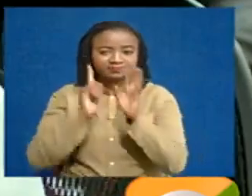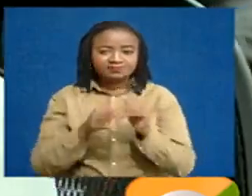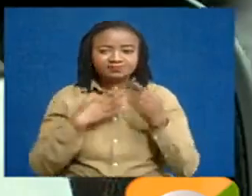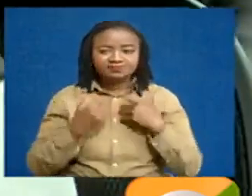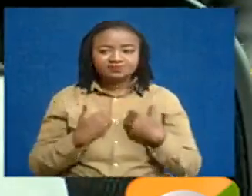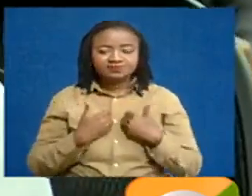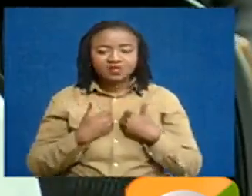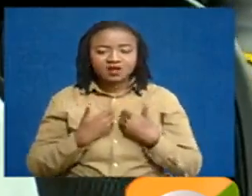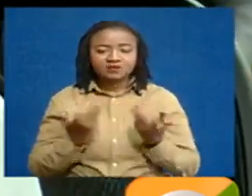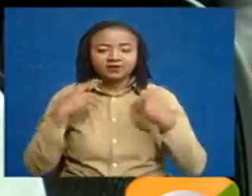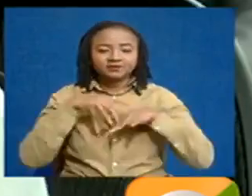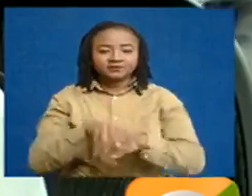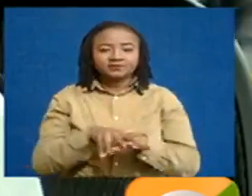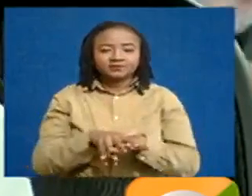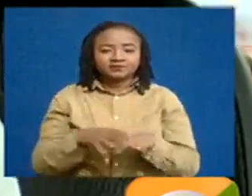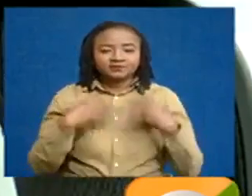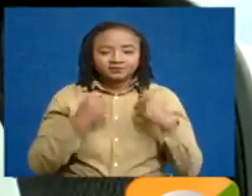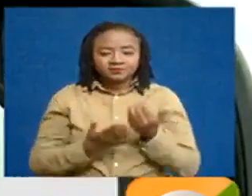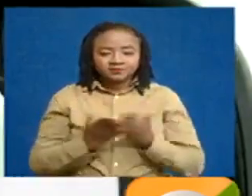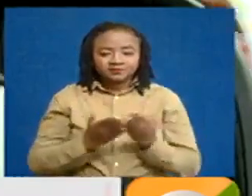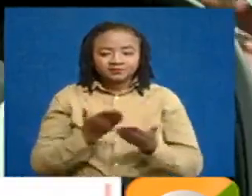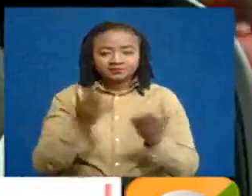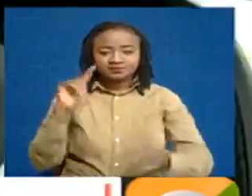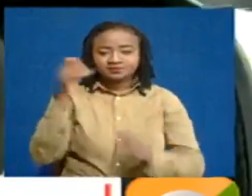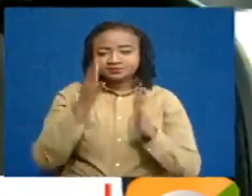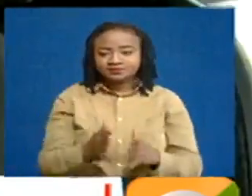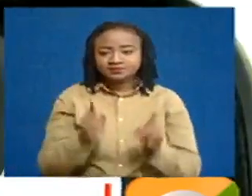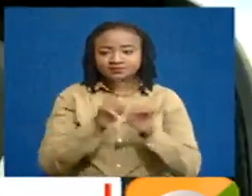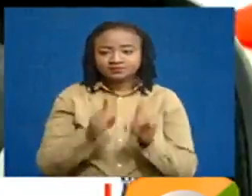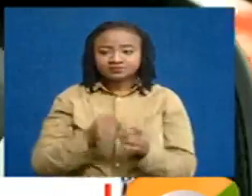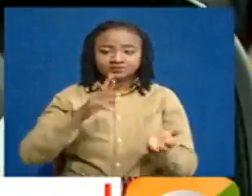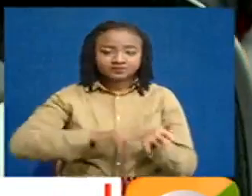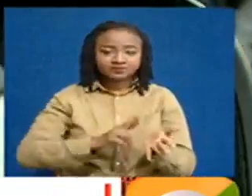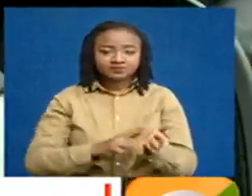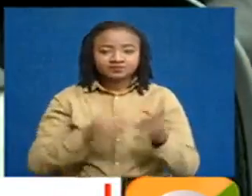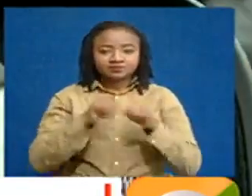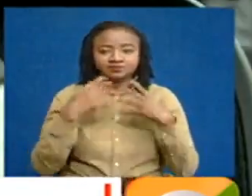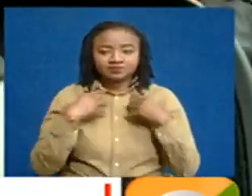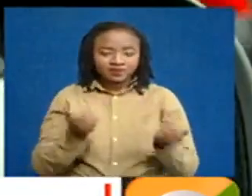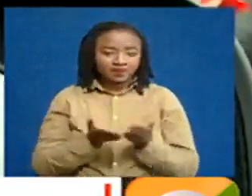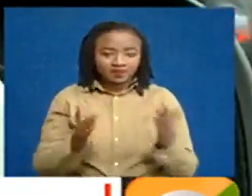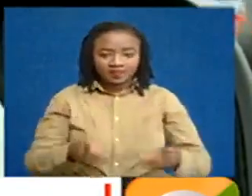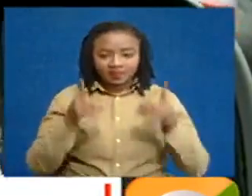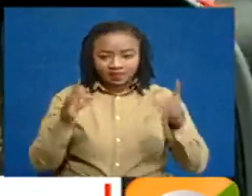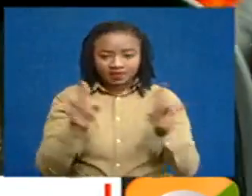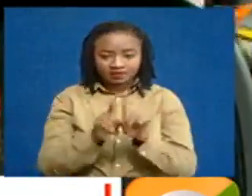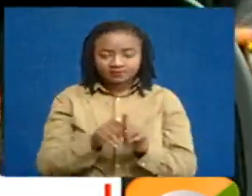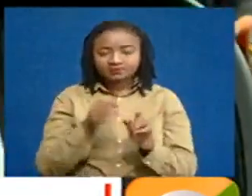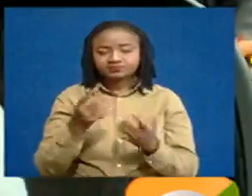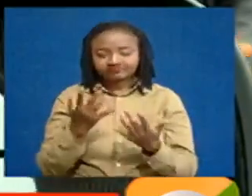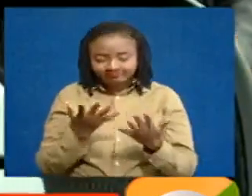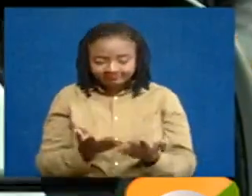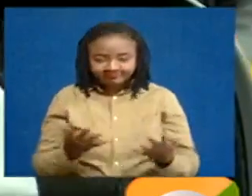are looking into registration and health service delivery, and also ensuring commodities and human resources